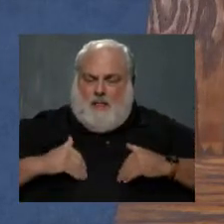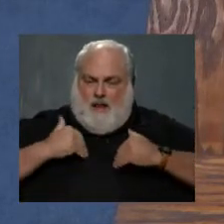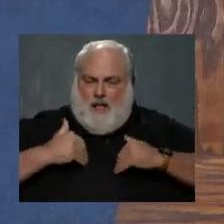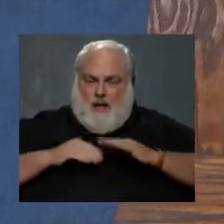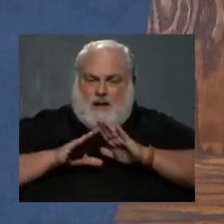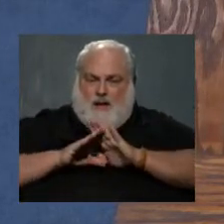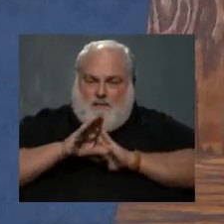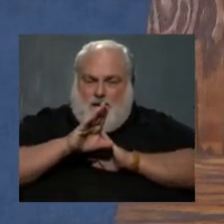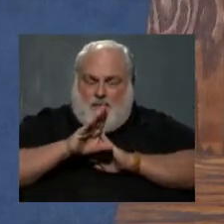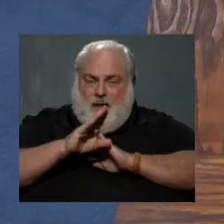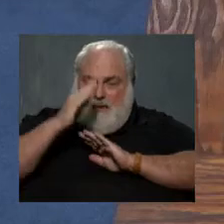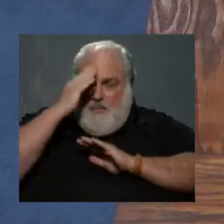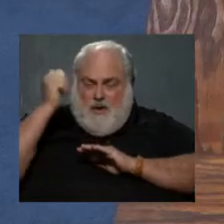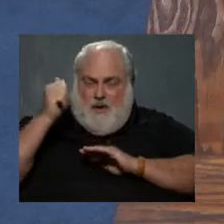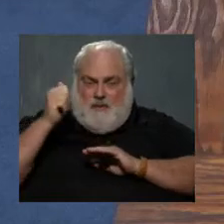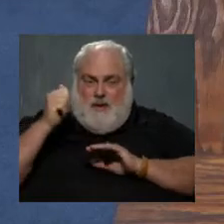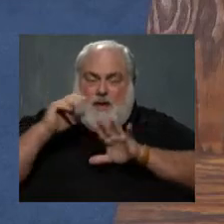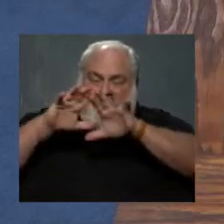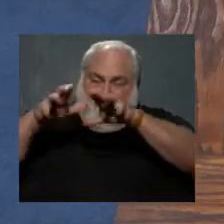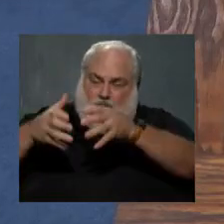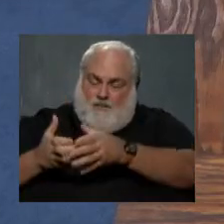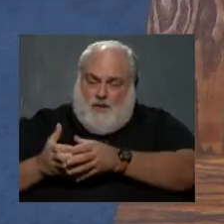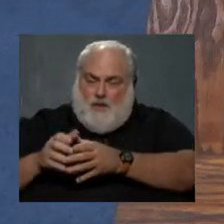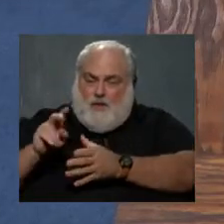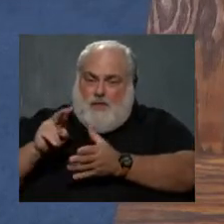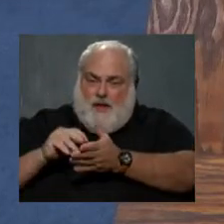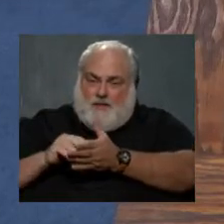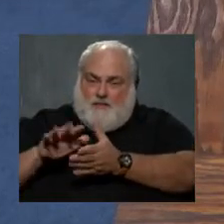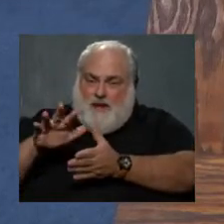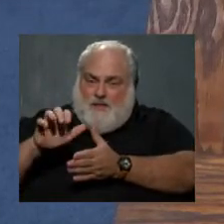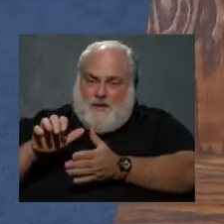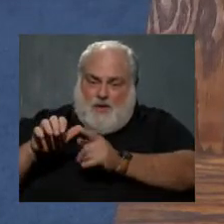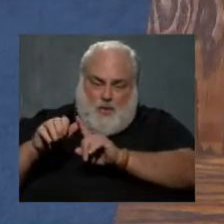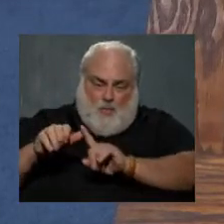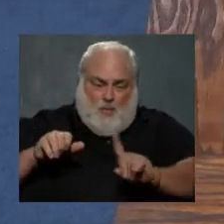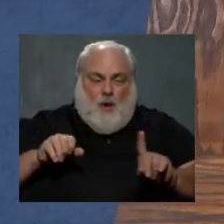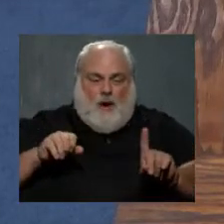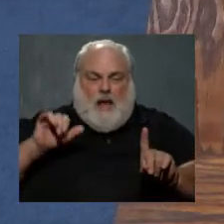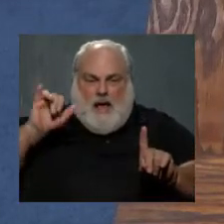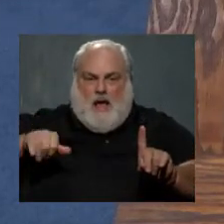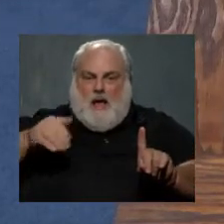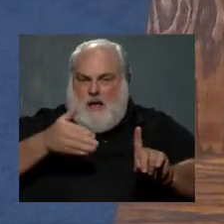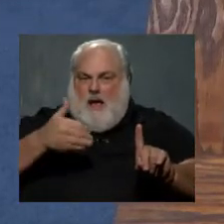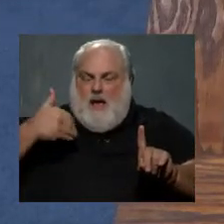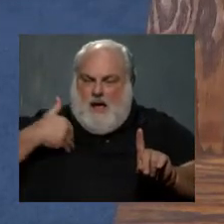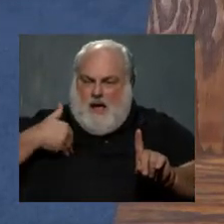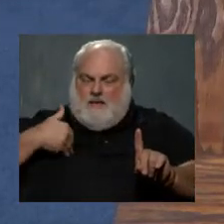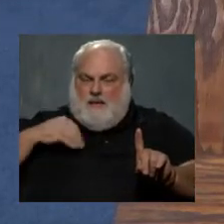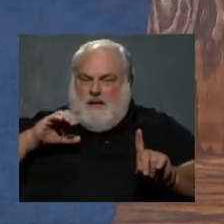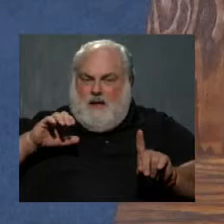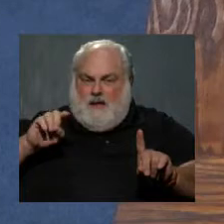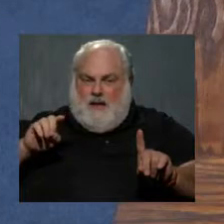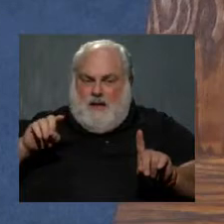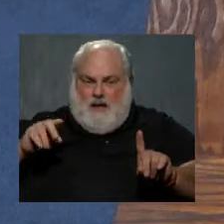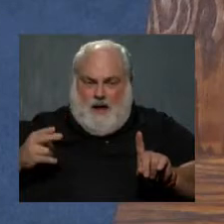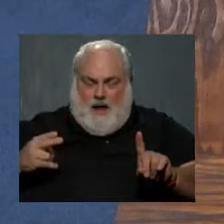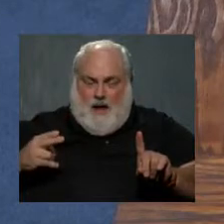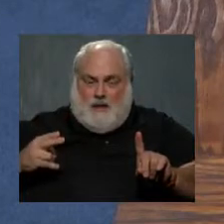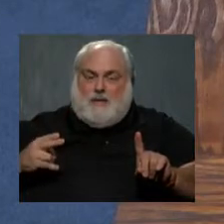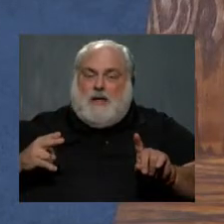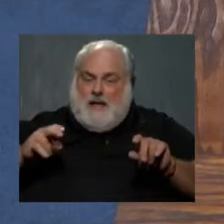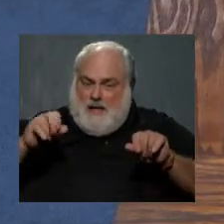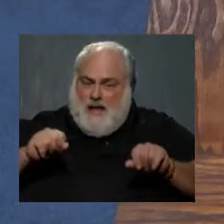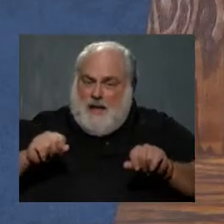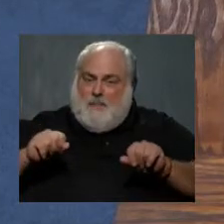and whereas one in every 2,500 pregnancies are diagnosed with a CDH, it's often a life-threatening